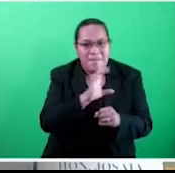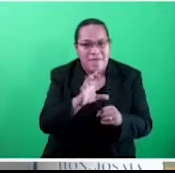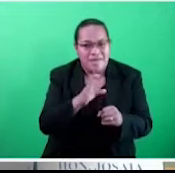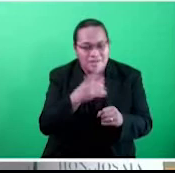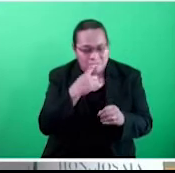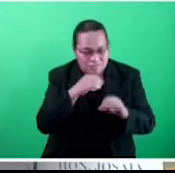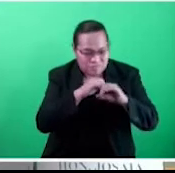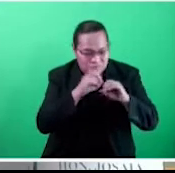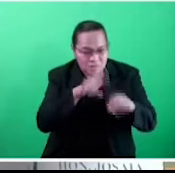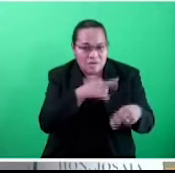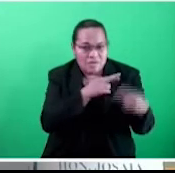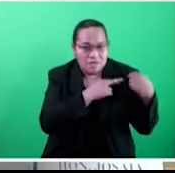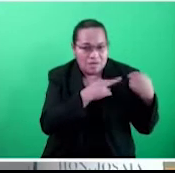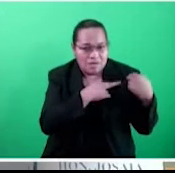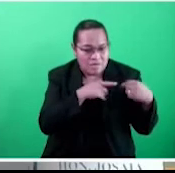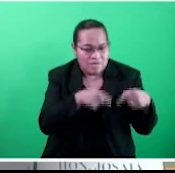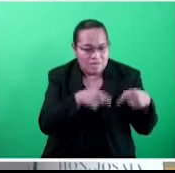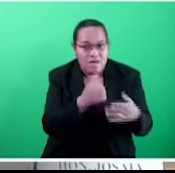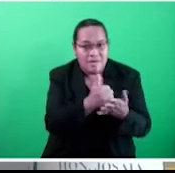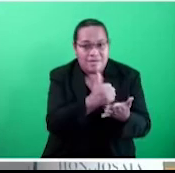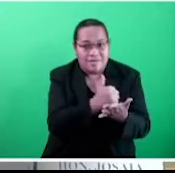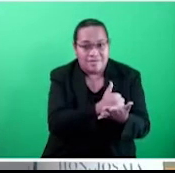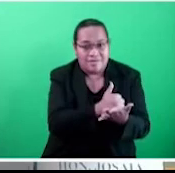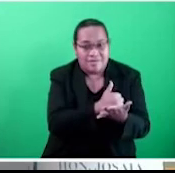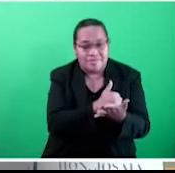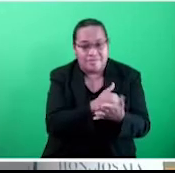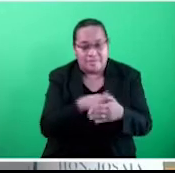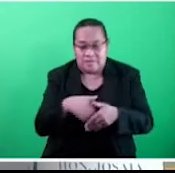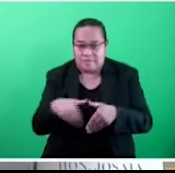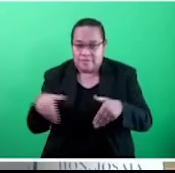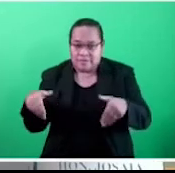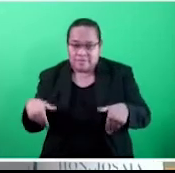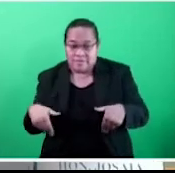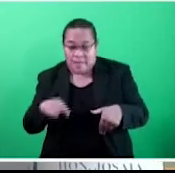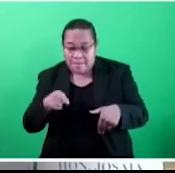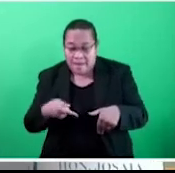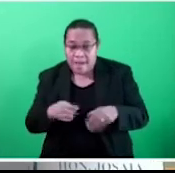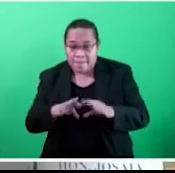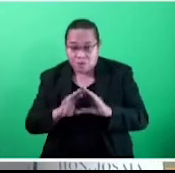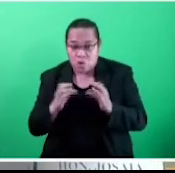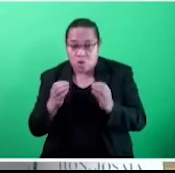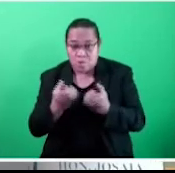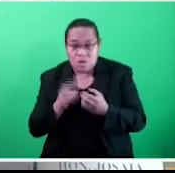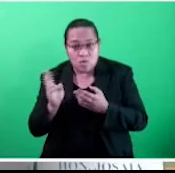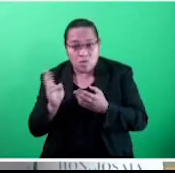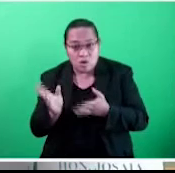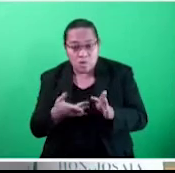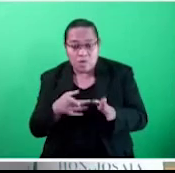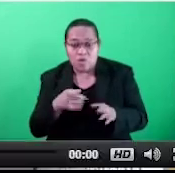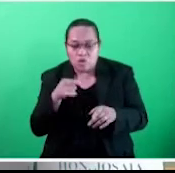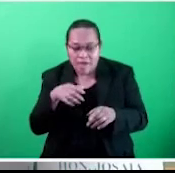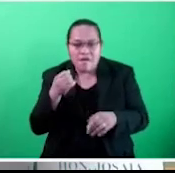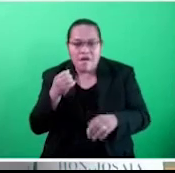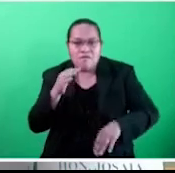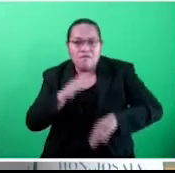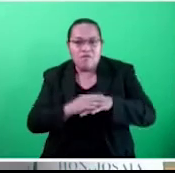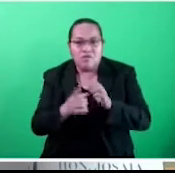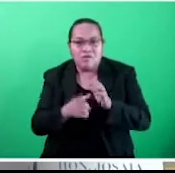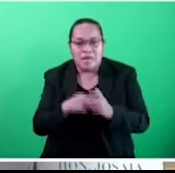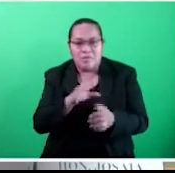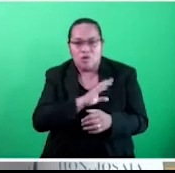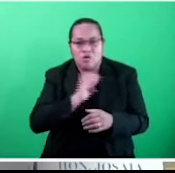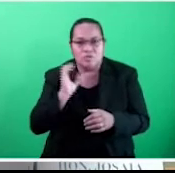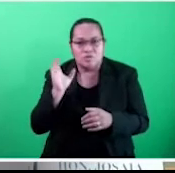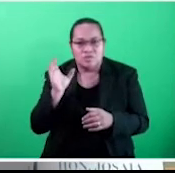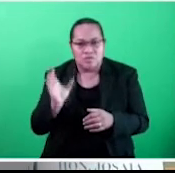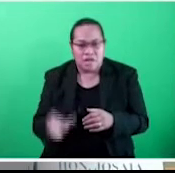the other point, of course, to make is that the committee is recommending that there be a full-time commissioner. Mr. Speaker, sir,